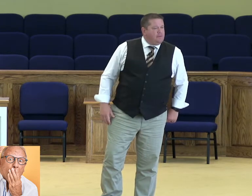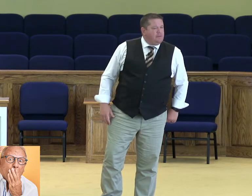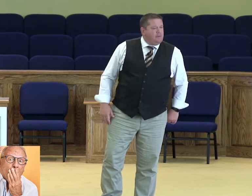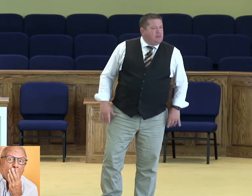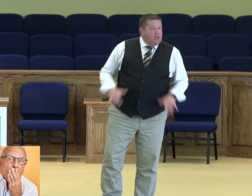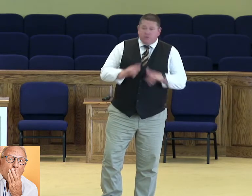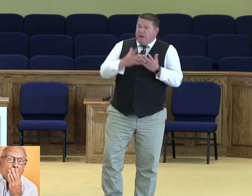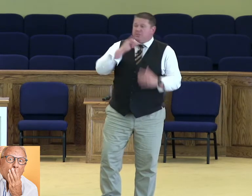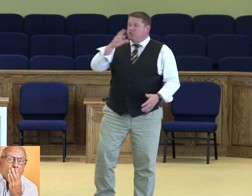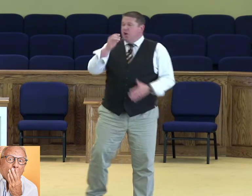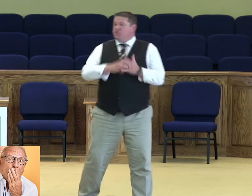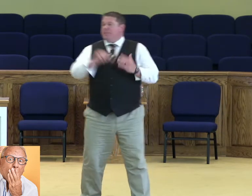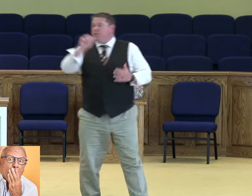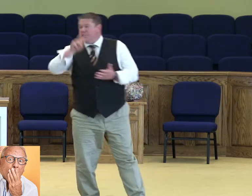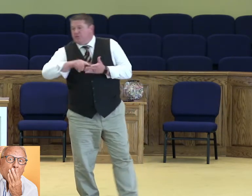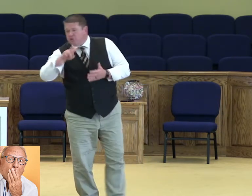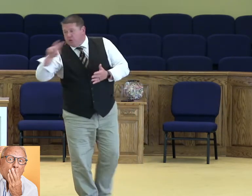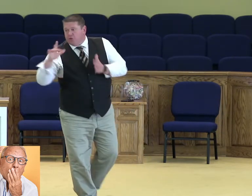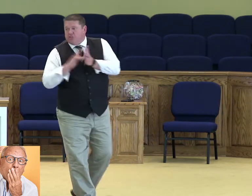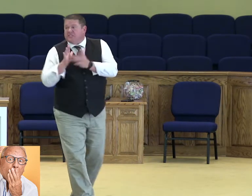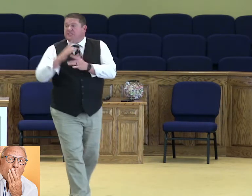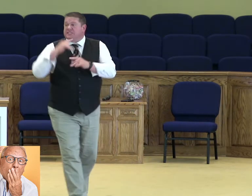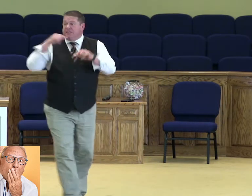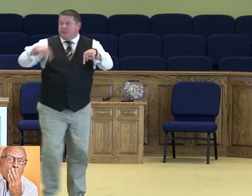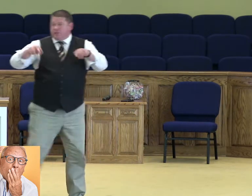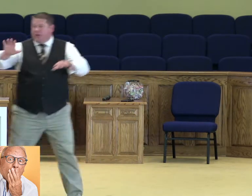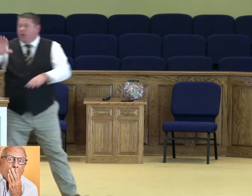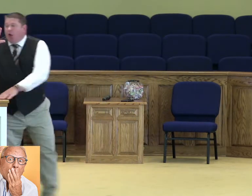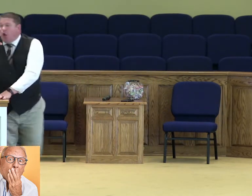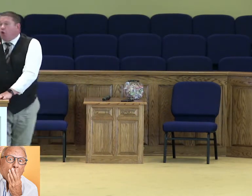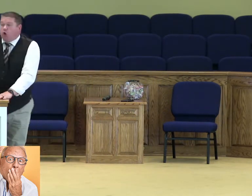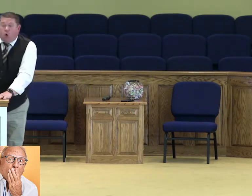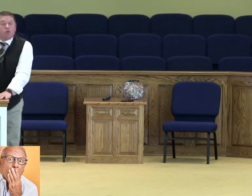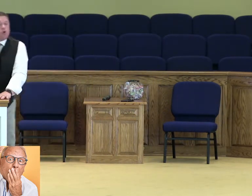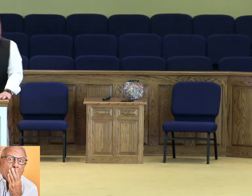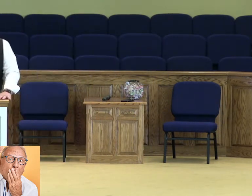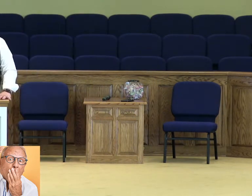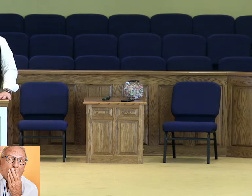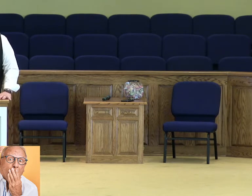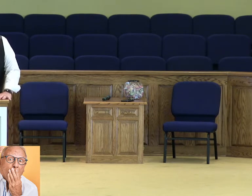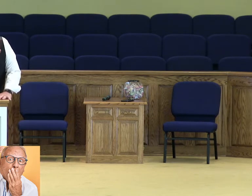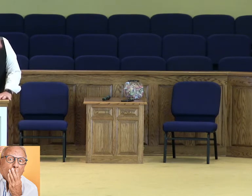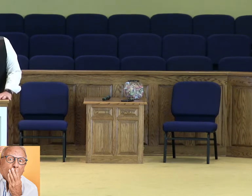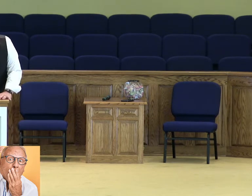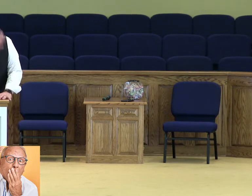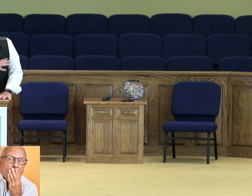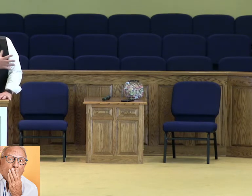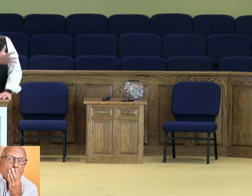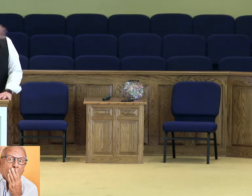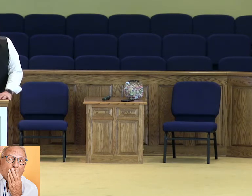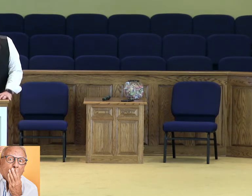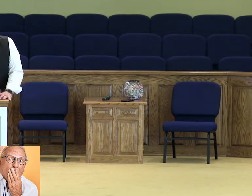joy. Here's what the Bible says in John chapter 60, verse 22. Jesus said this, you ready? Your joy no man taketh from